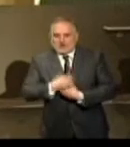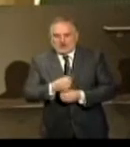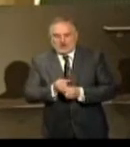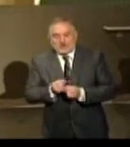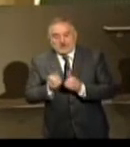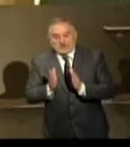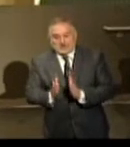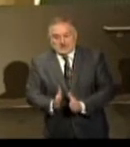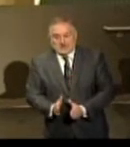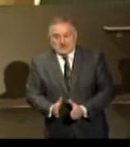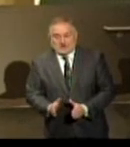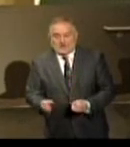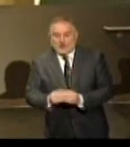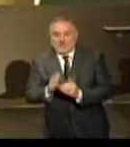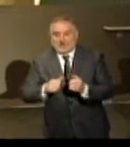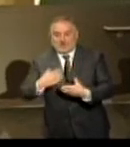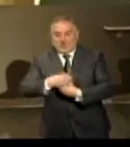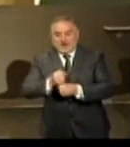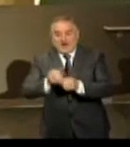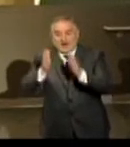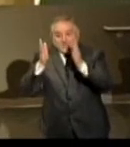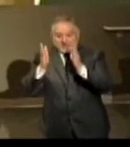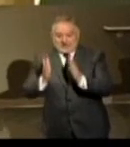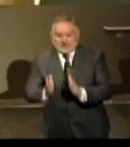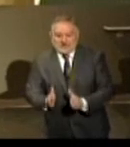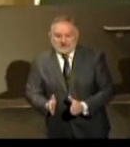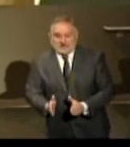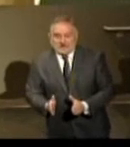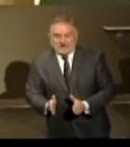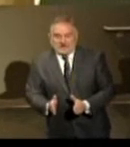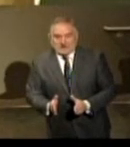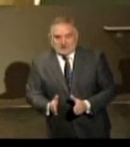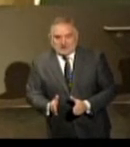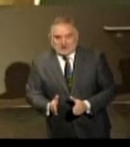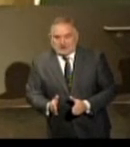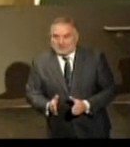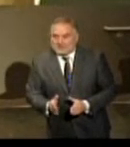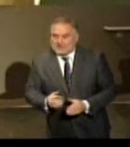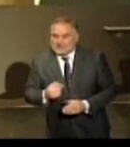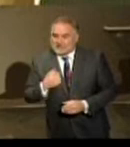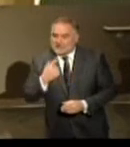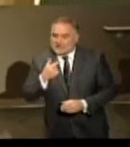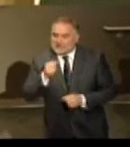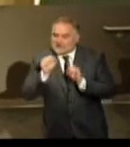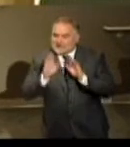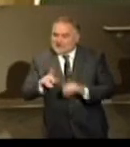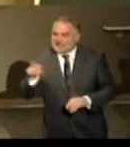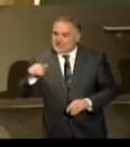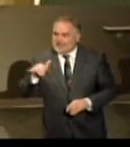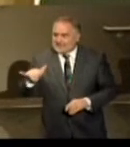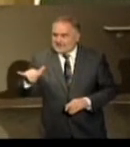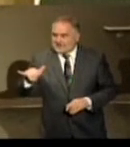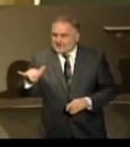creature more than the Creator. The Creator who is blessed forever.